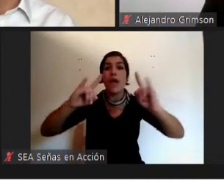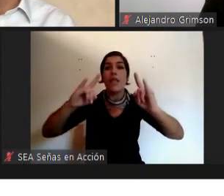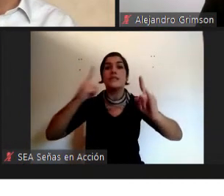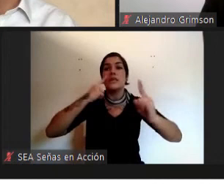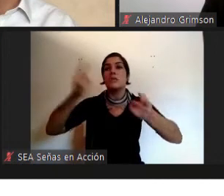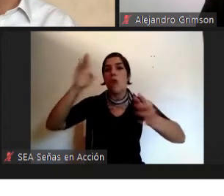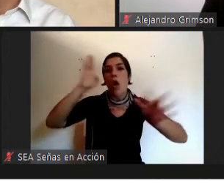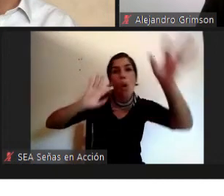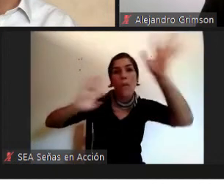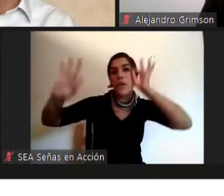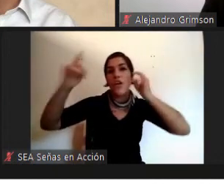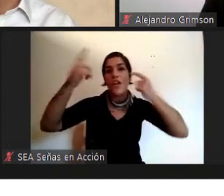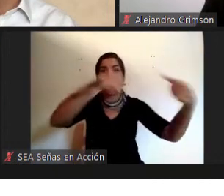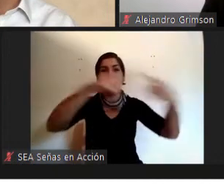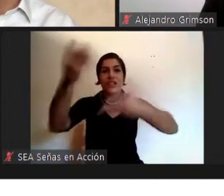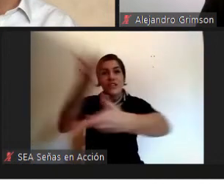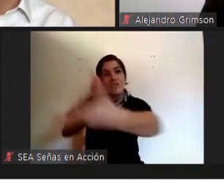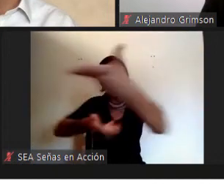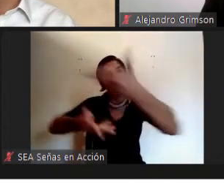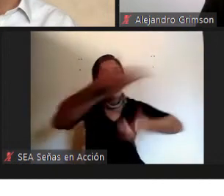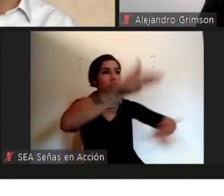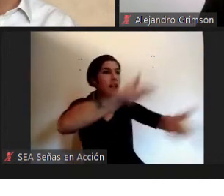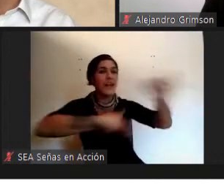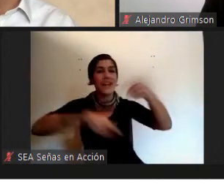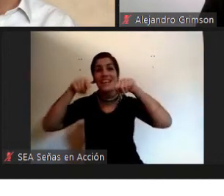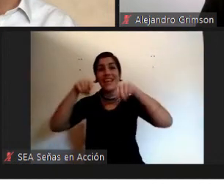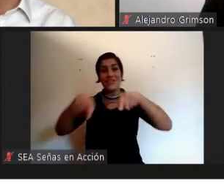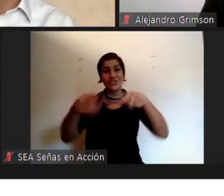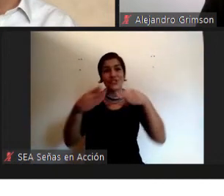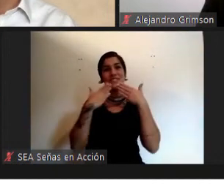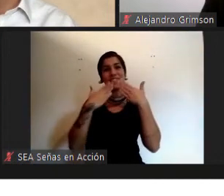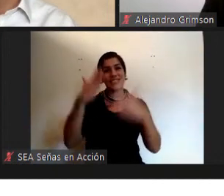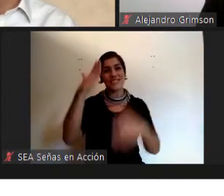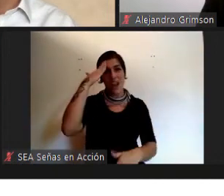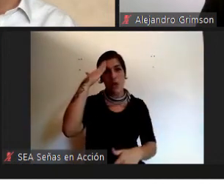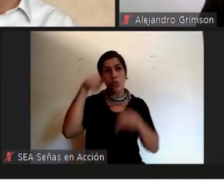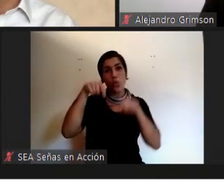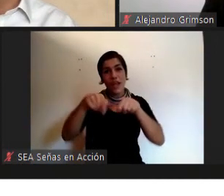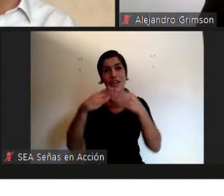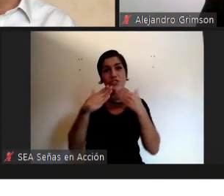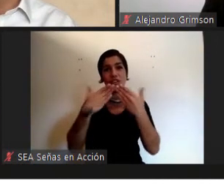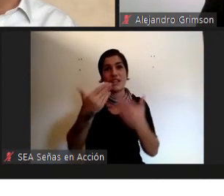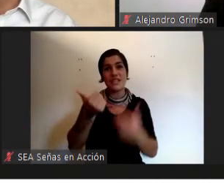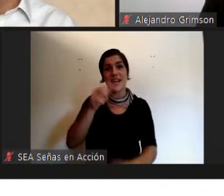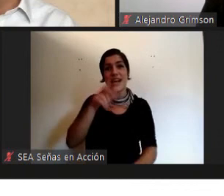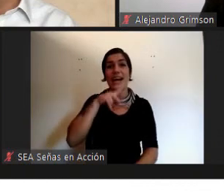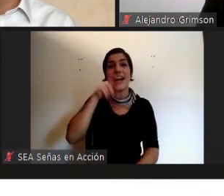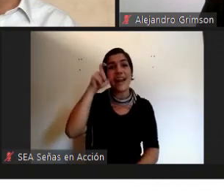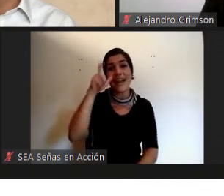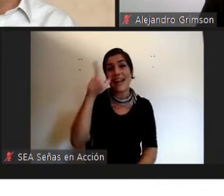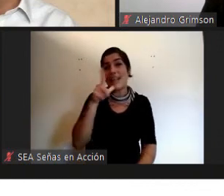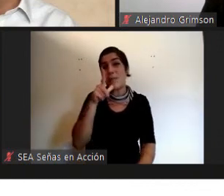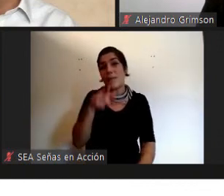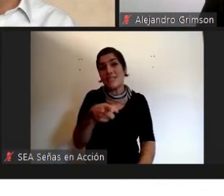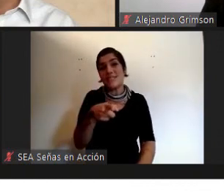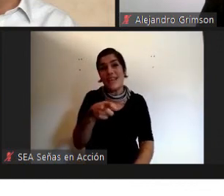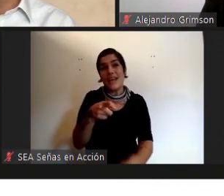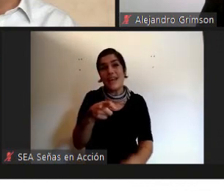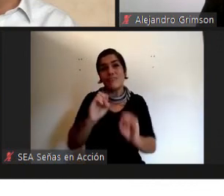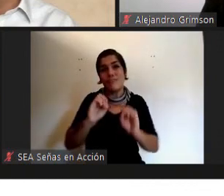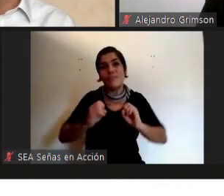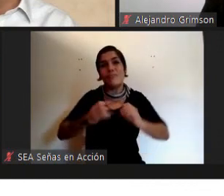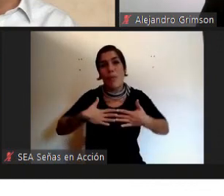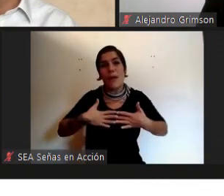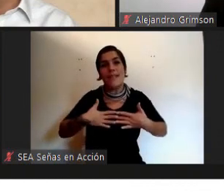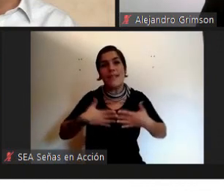what they have to say. And in the field of culture, and in the field of cultural and artistic practices, these were the